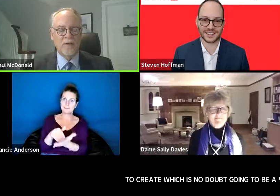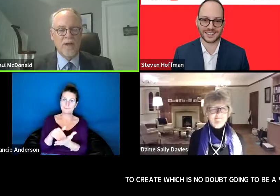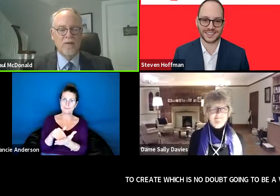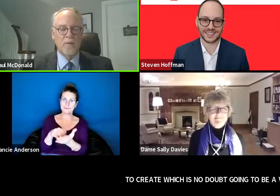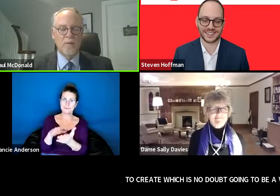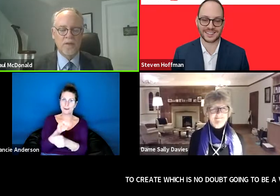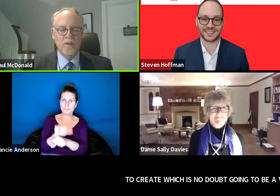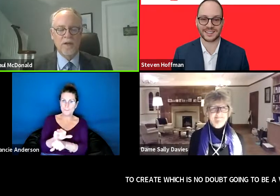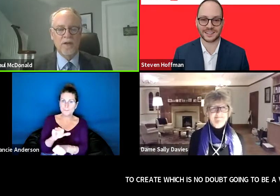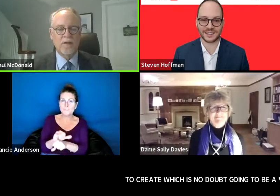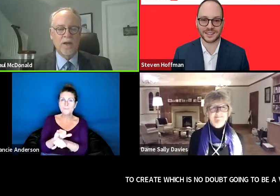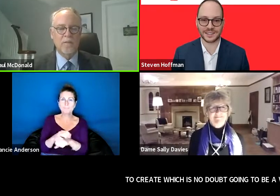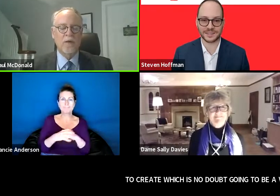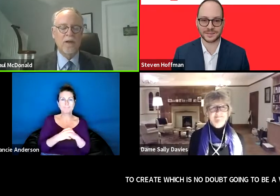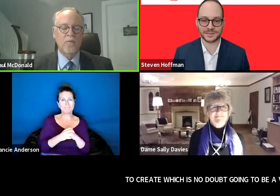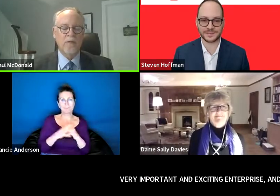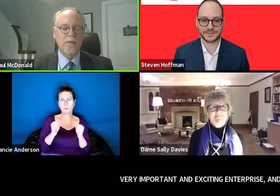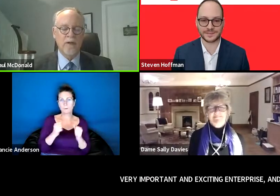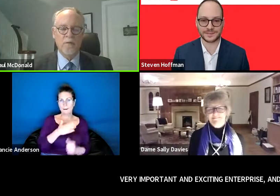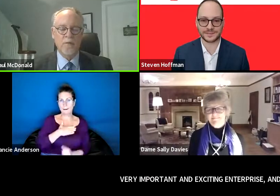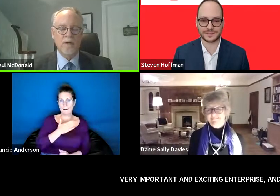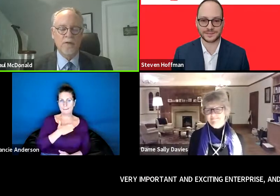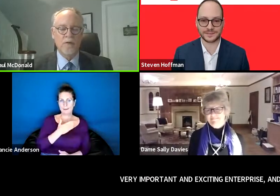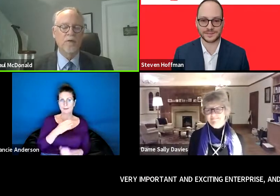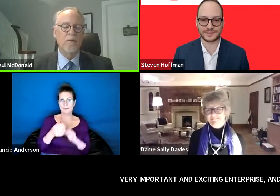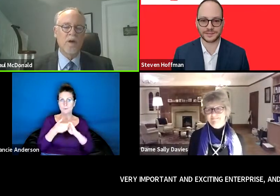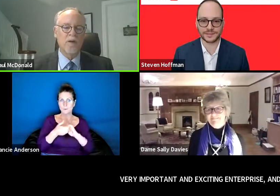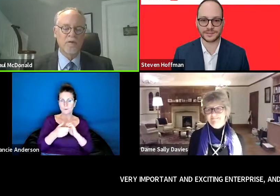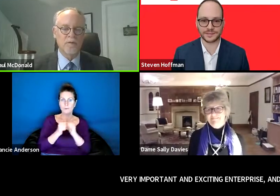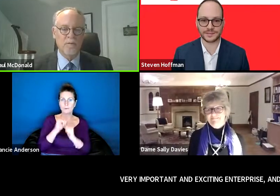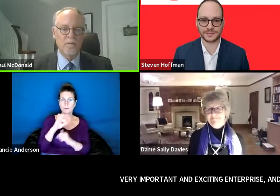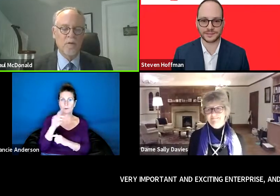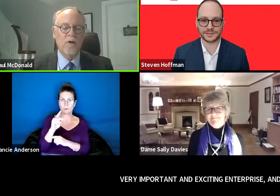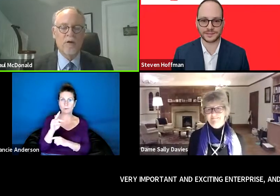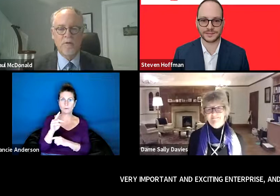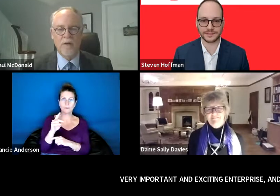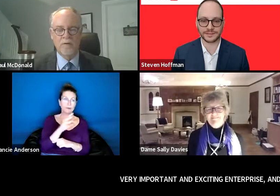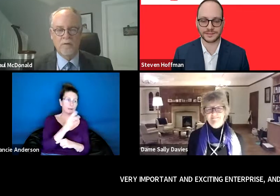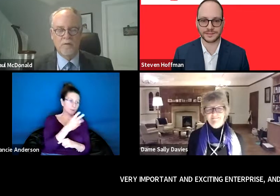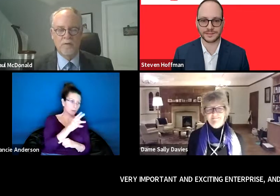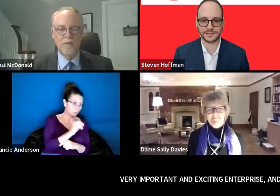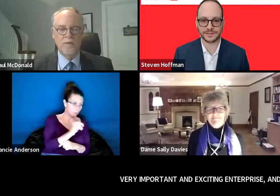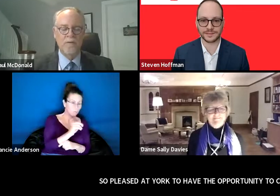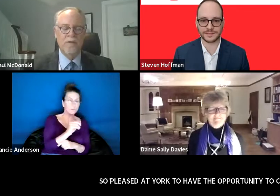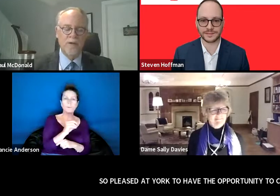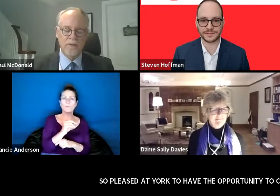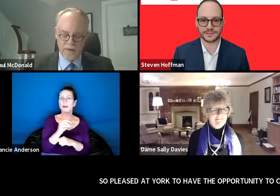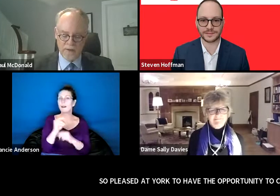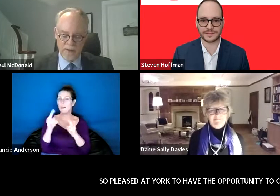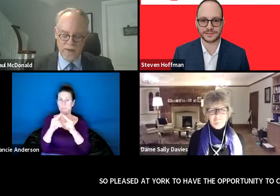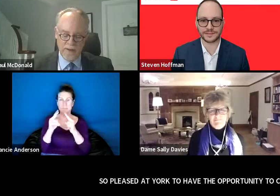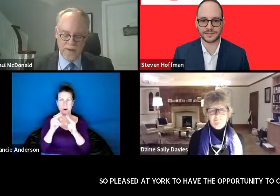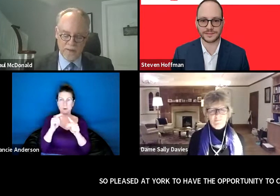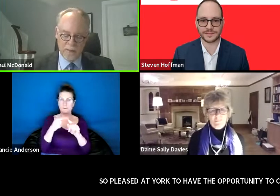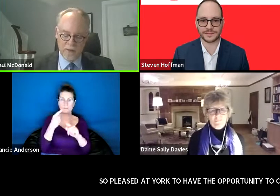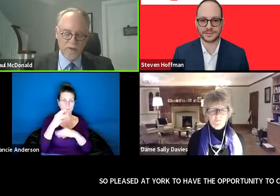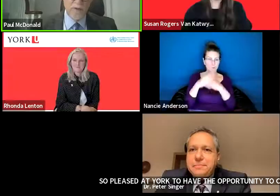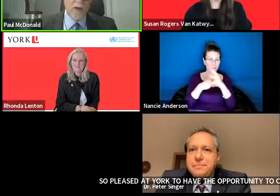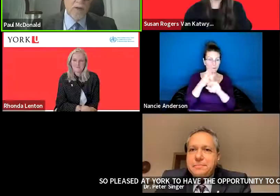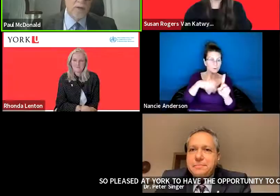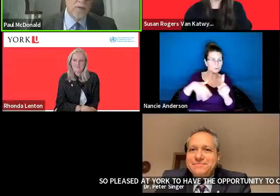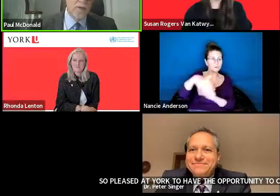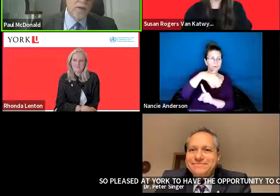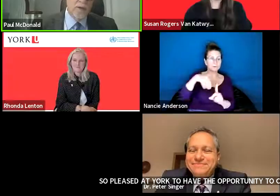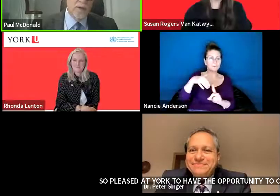at York to have the opportunity to collaborate with the WHO and partners from all around the globe to address this